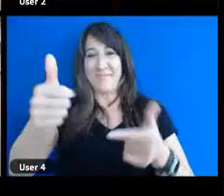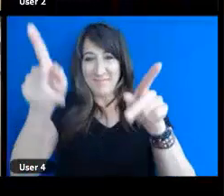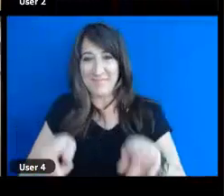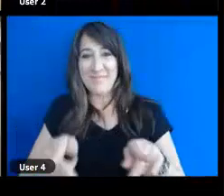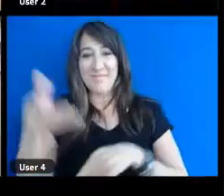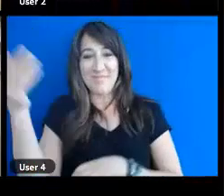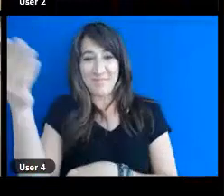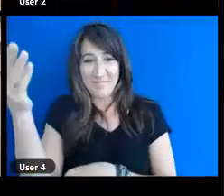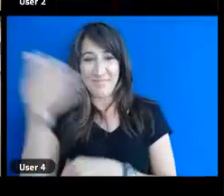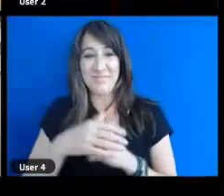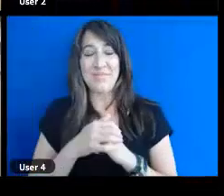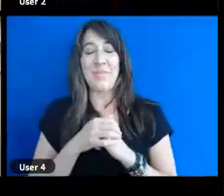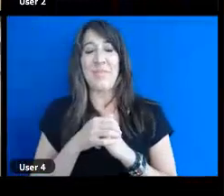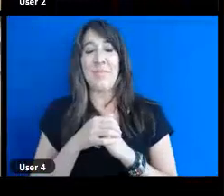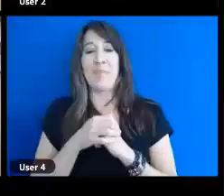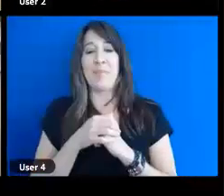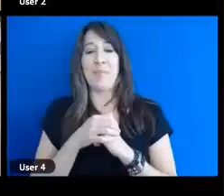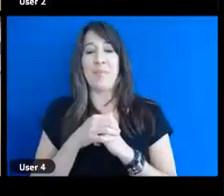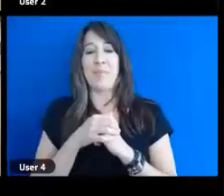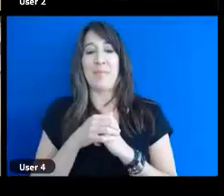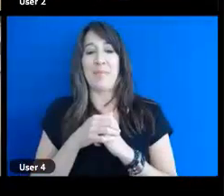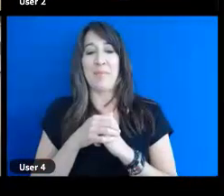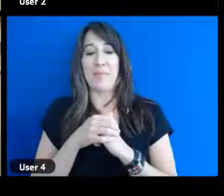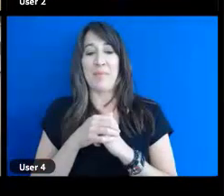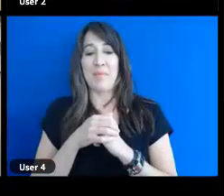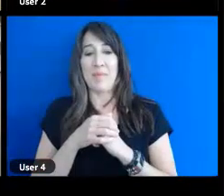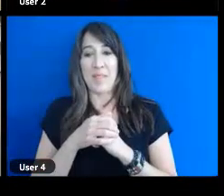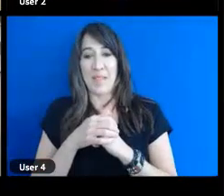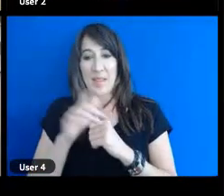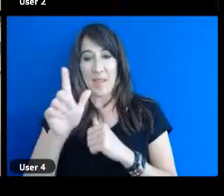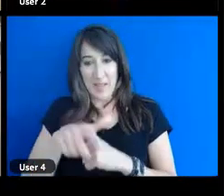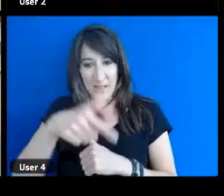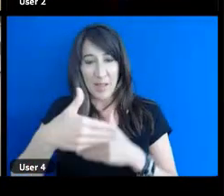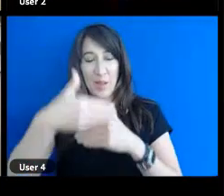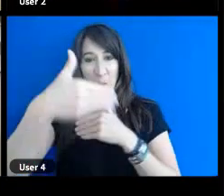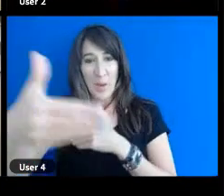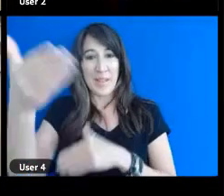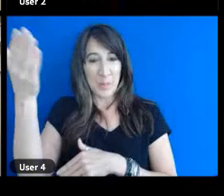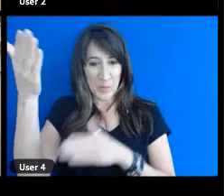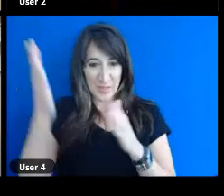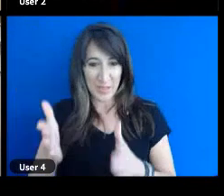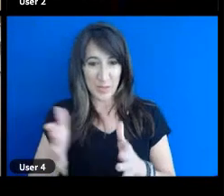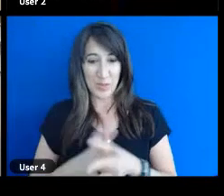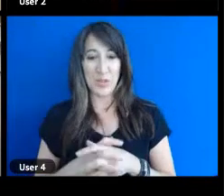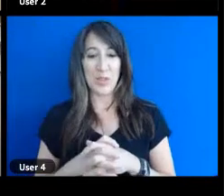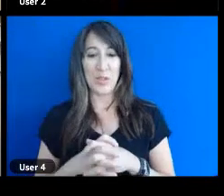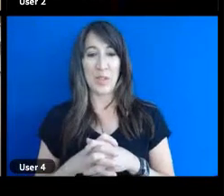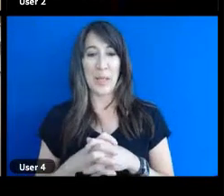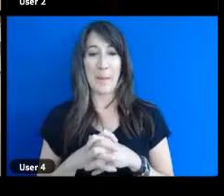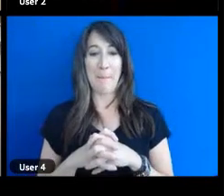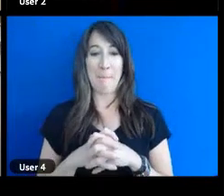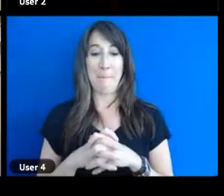it over to the rest of our presenters.